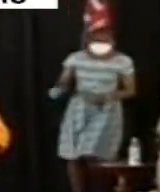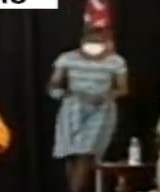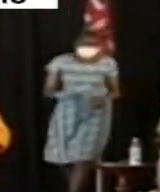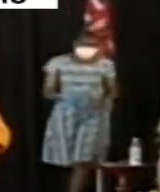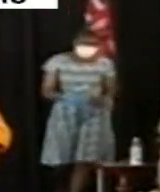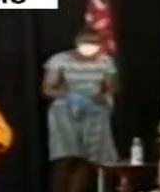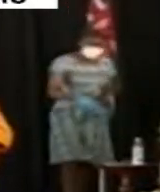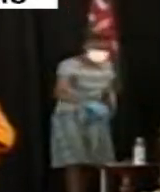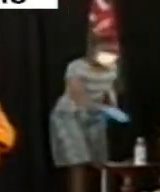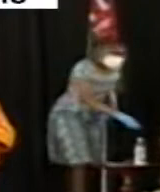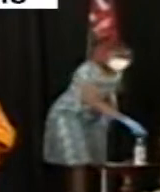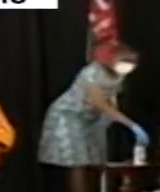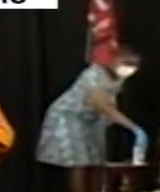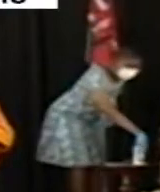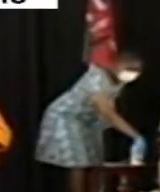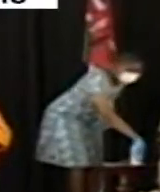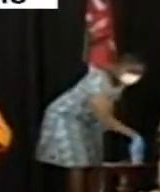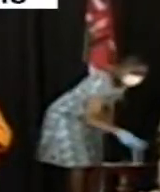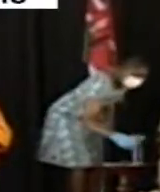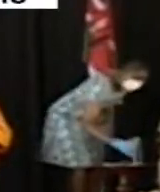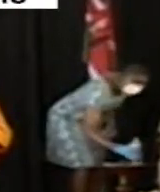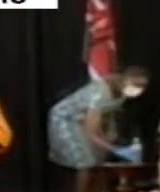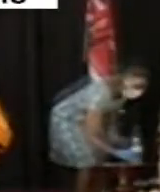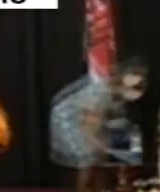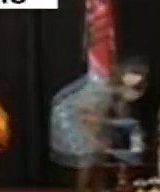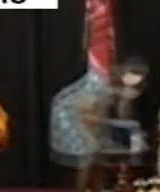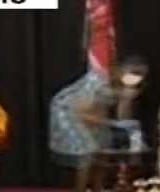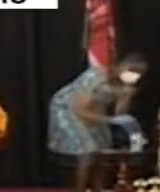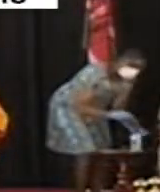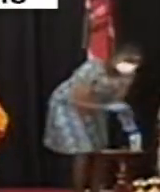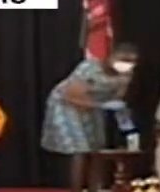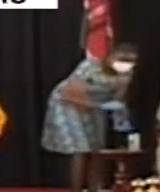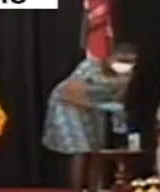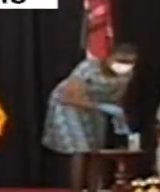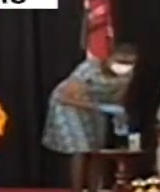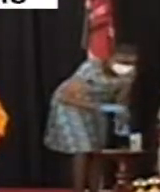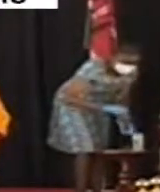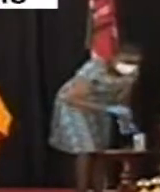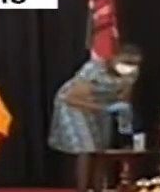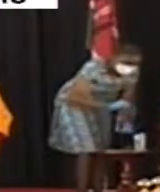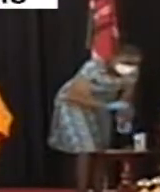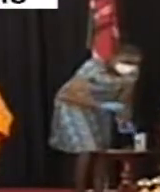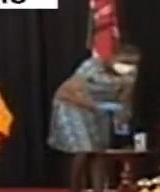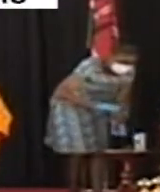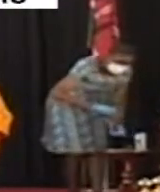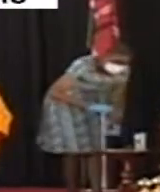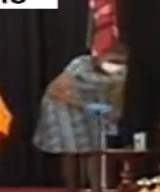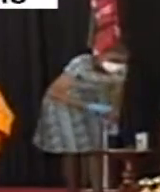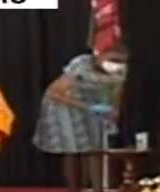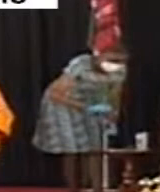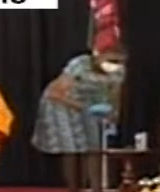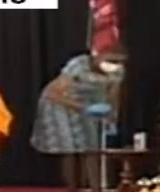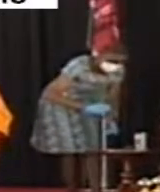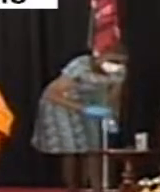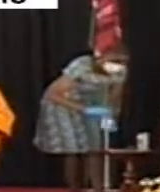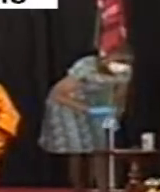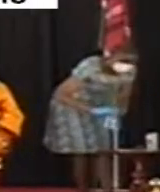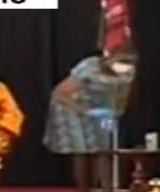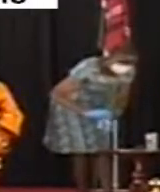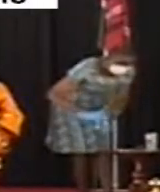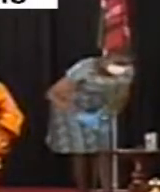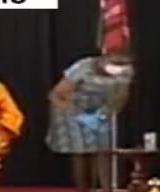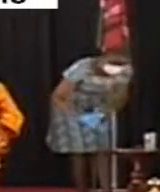the inauguration of the Kenya Shipyard Limited, and that ceremony will entail the handing over